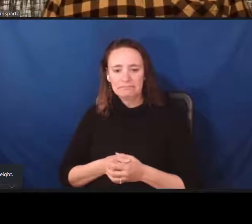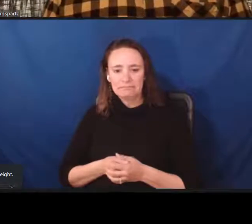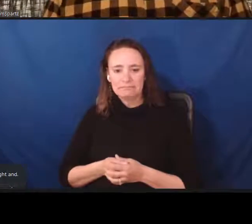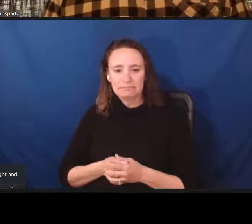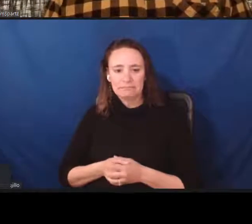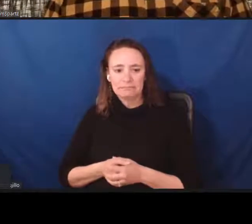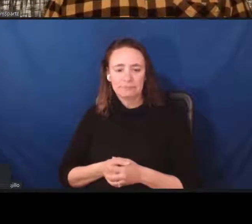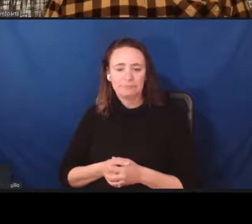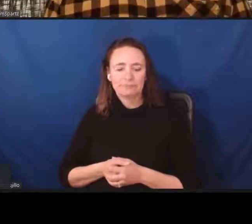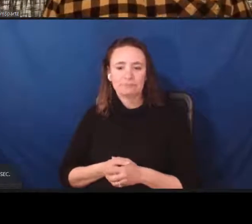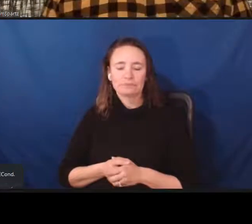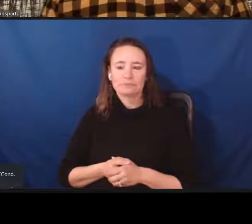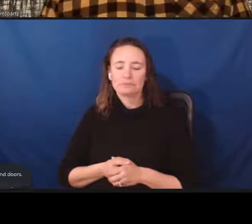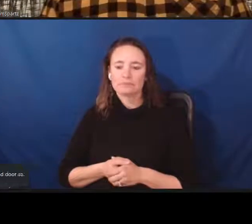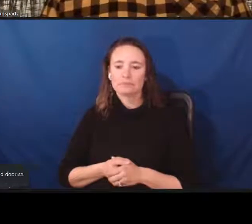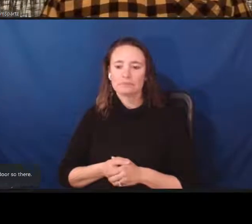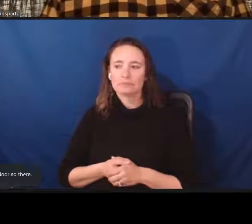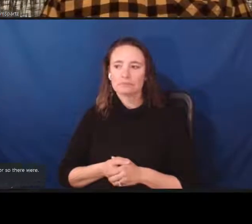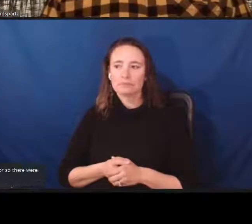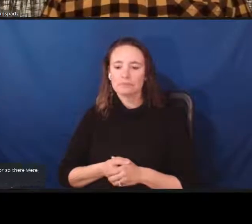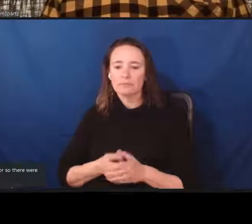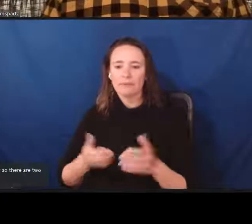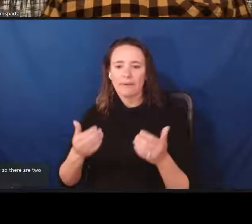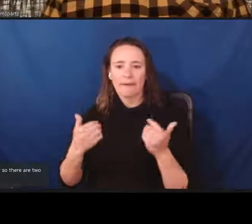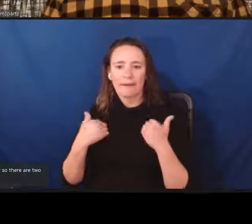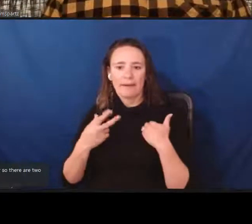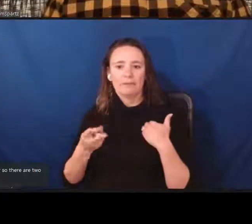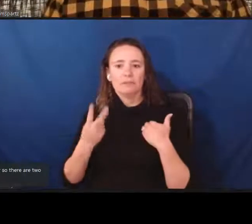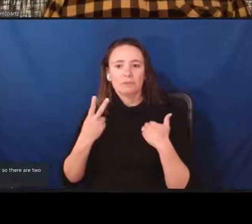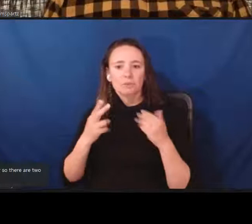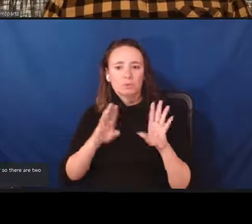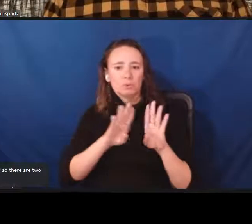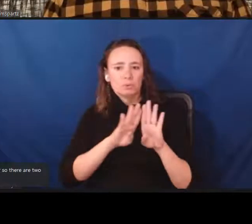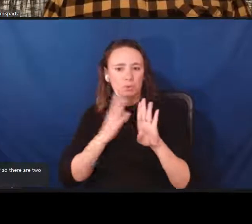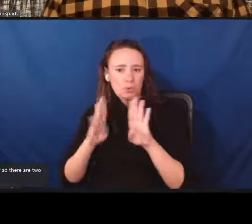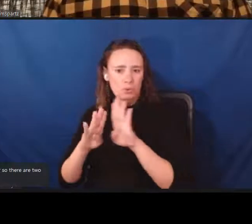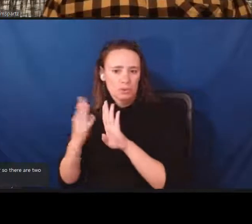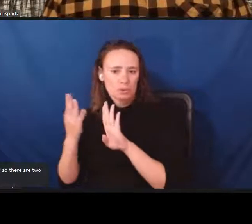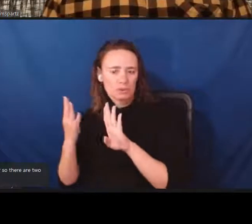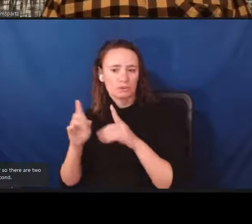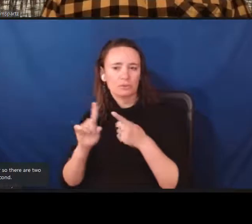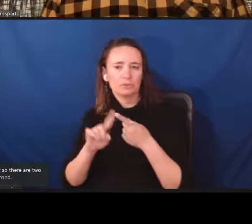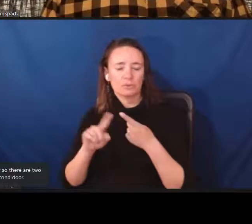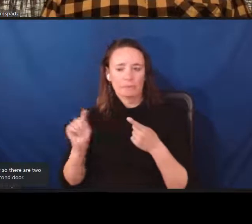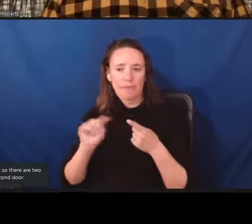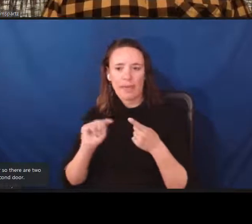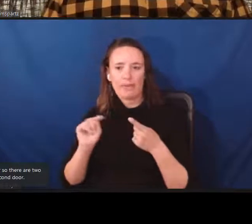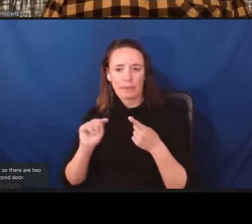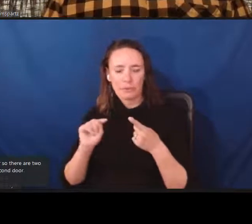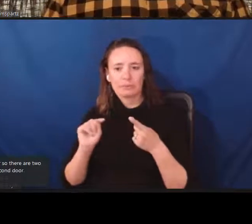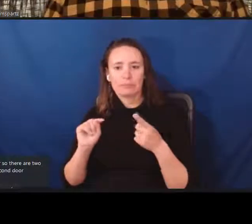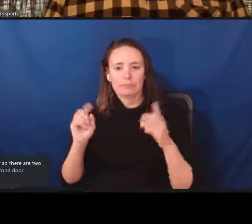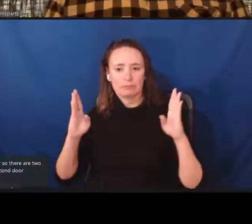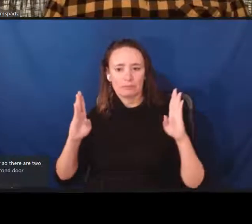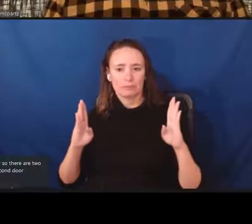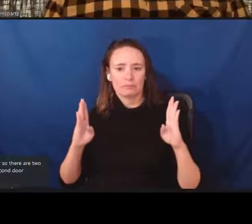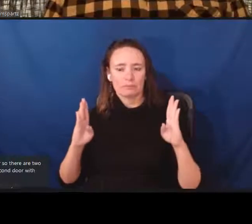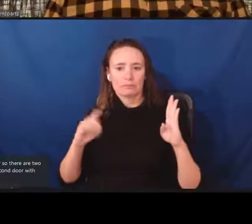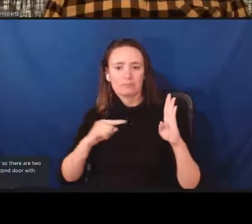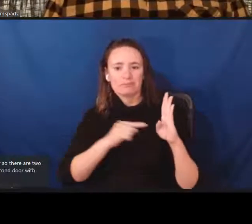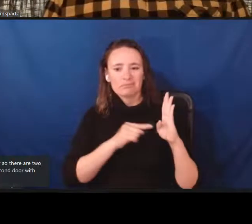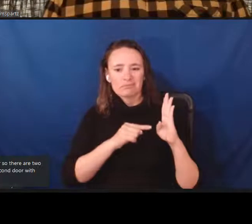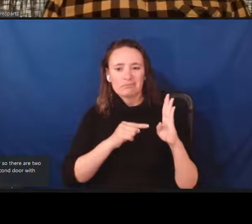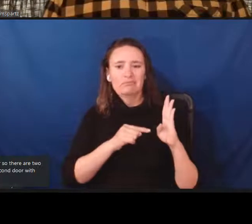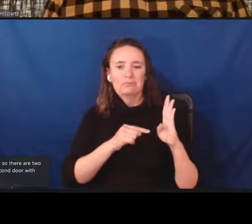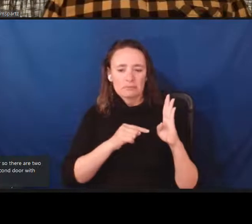And then the second door, so there were 2 doors to the bathroom. The second door was modified too, so that it